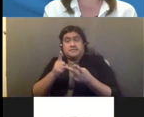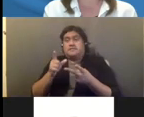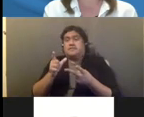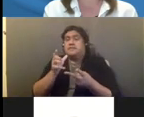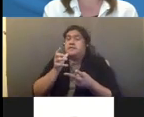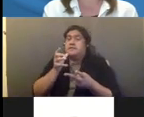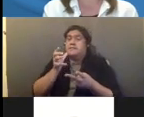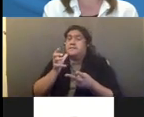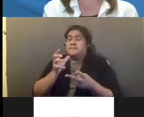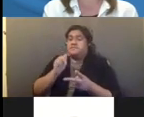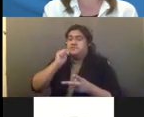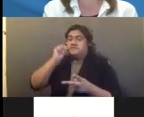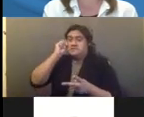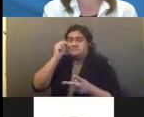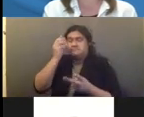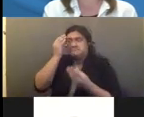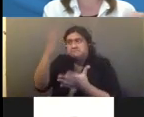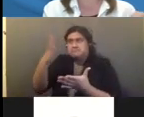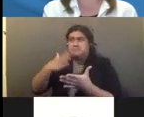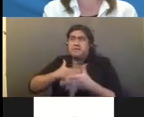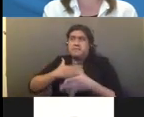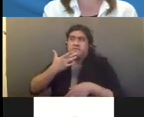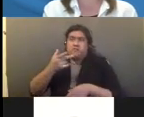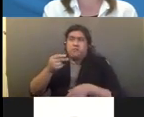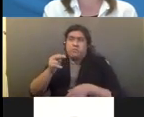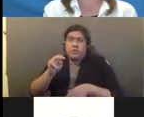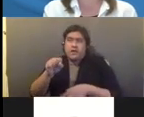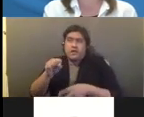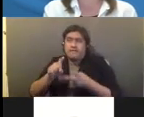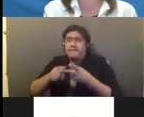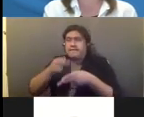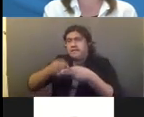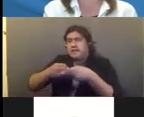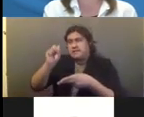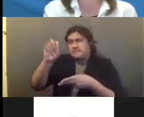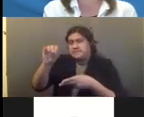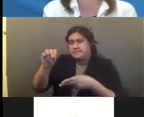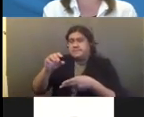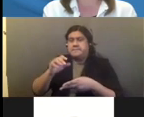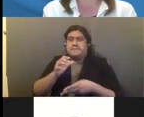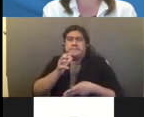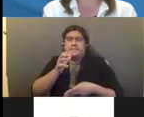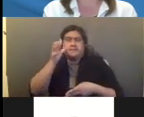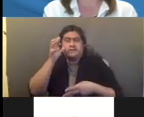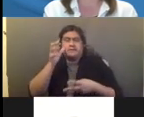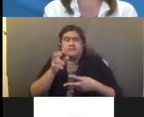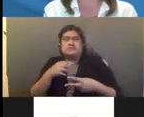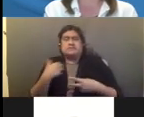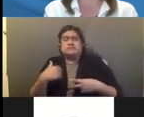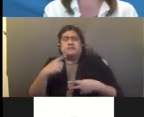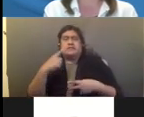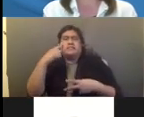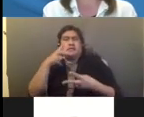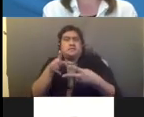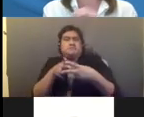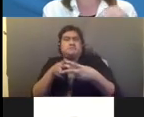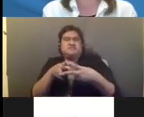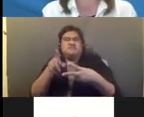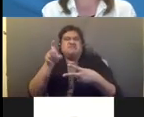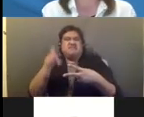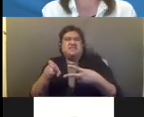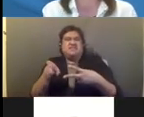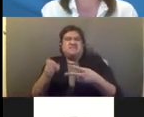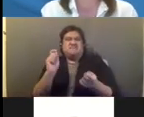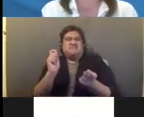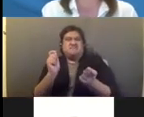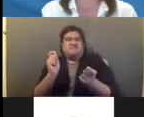using. And parents definitely felt that these pivotal moments required an adjustment period following that, which is probably